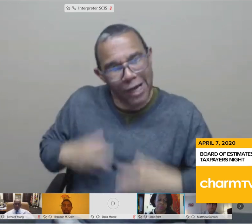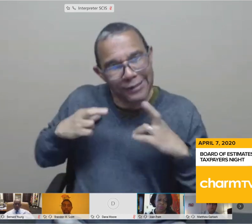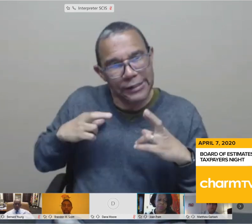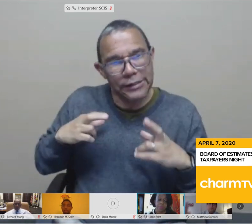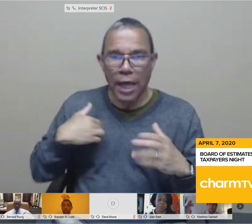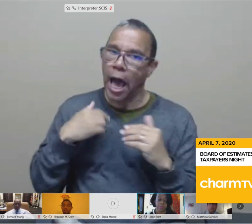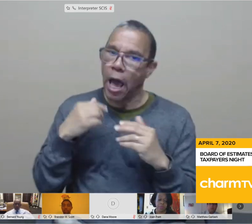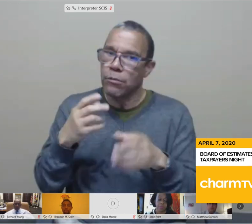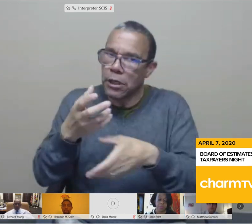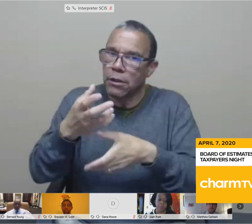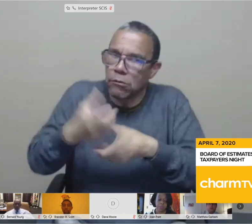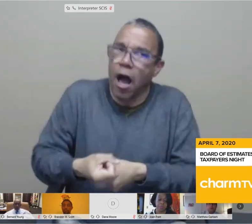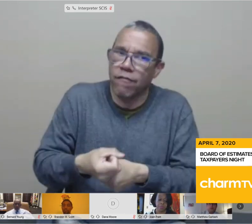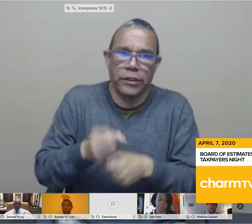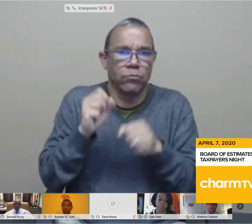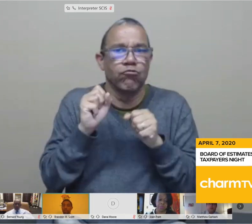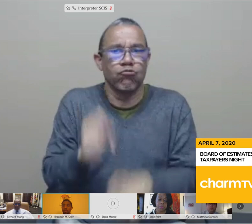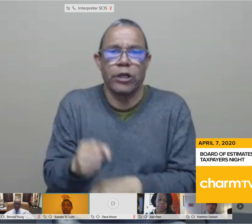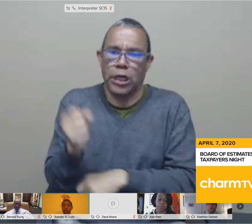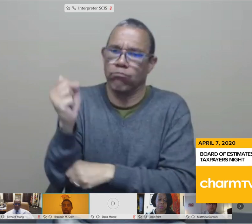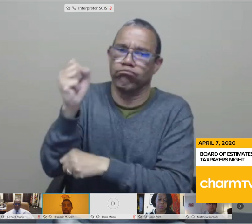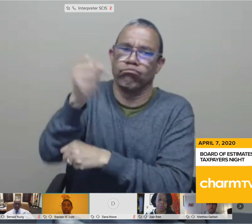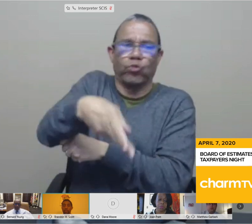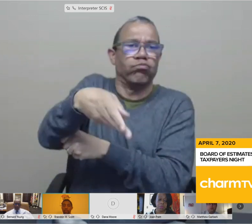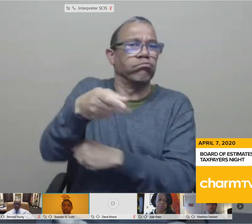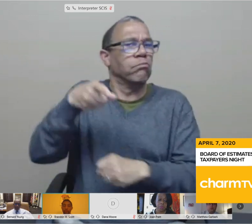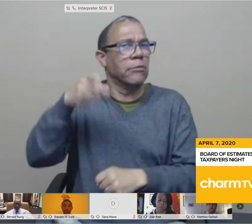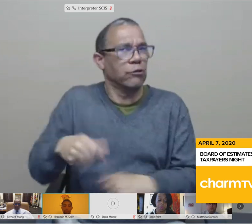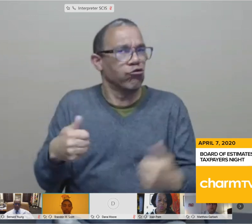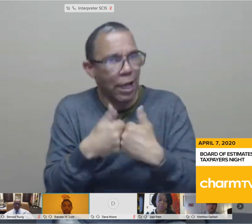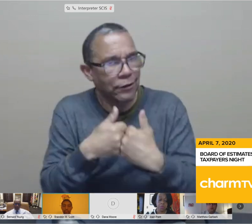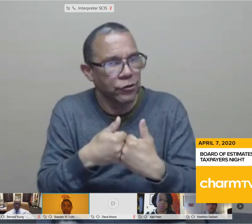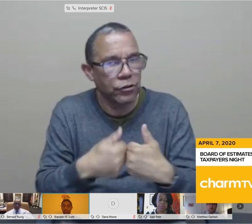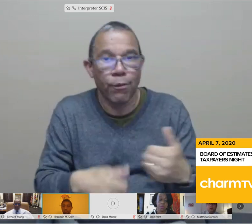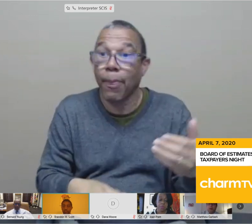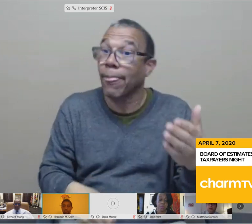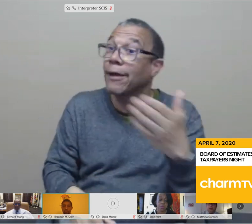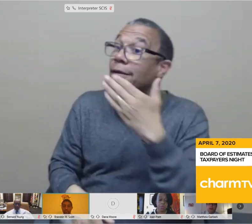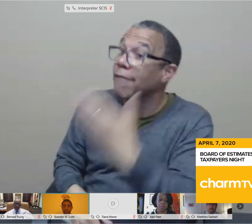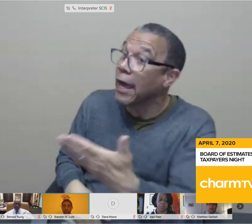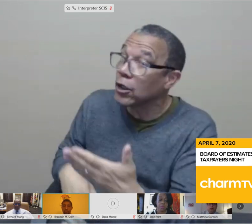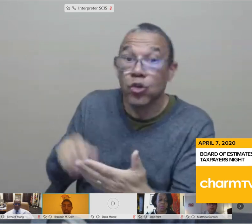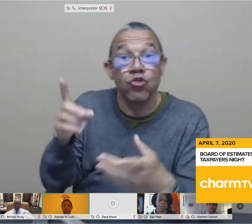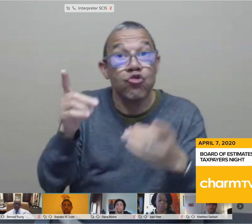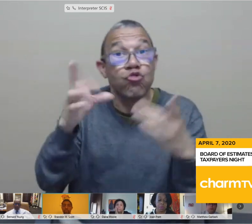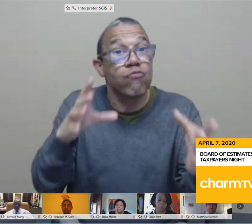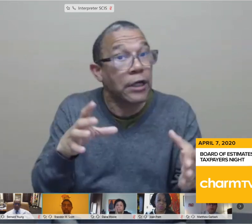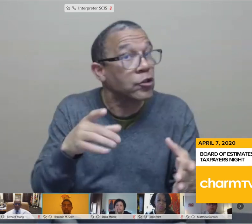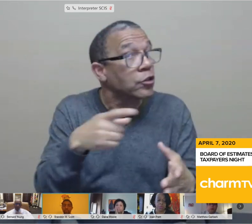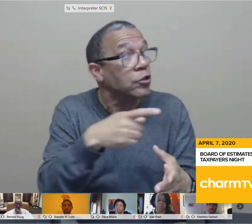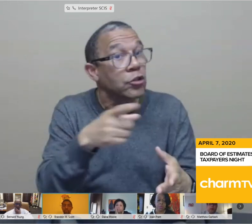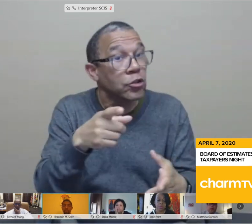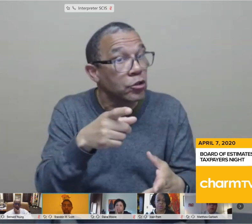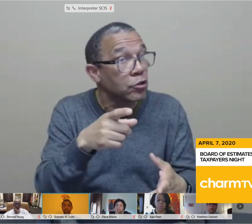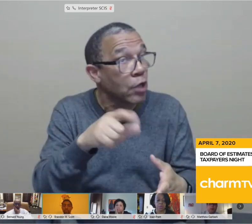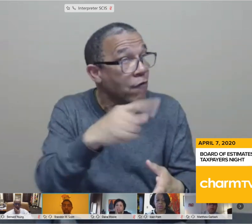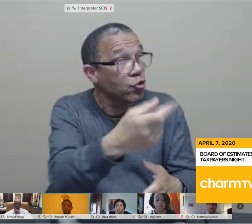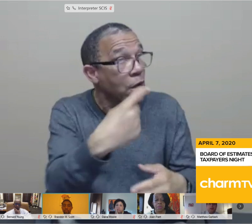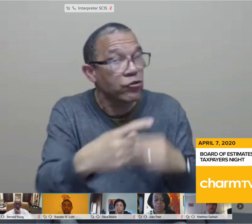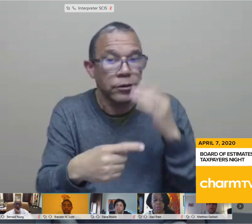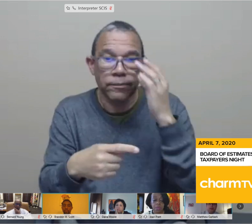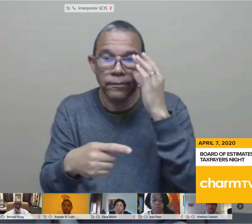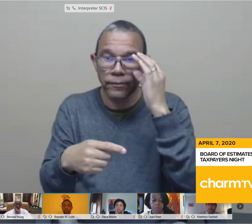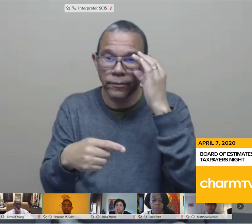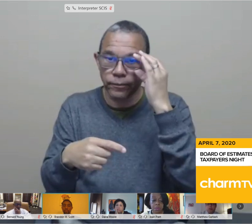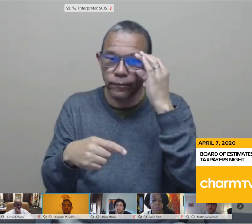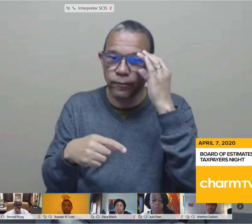Thank you. Thank you, Madam Comptroller. Director Garbark, you had a question? Yes. Real quick,